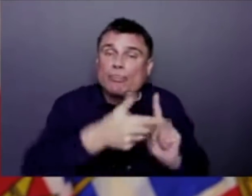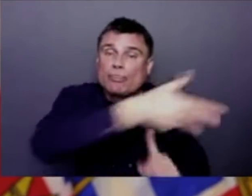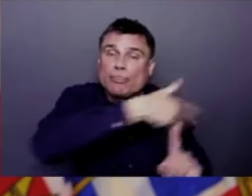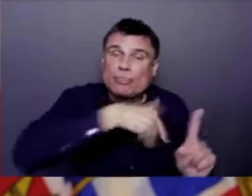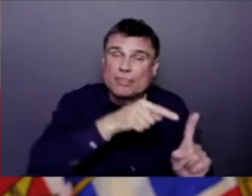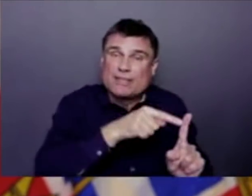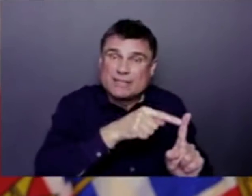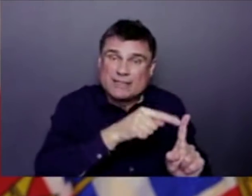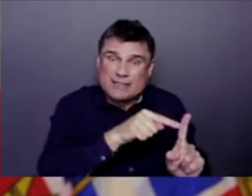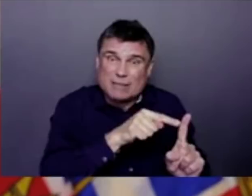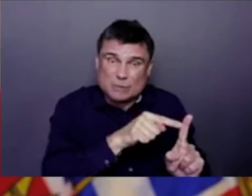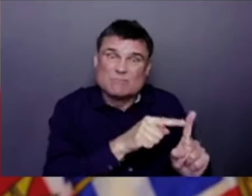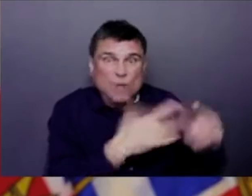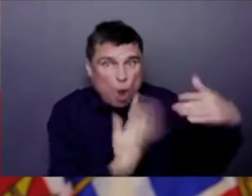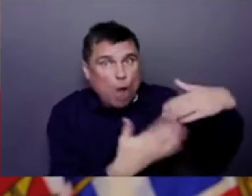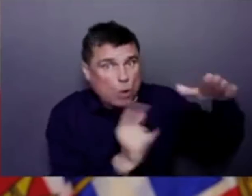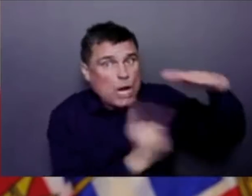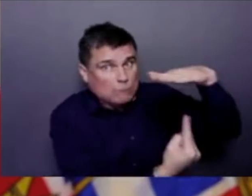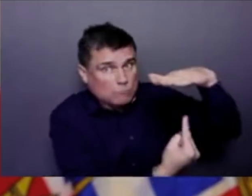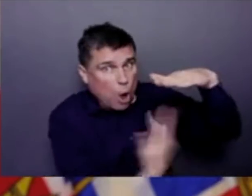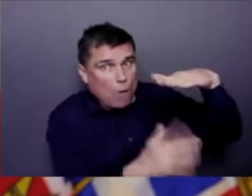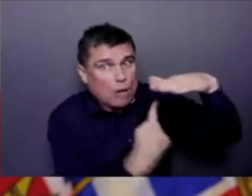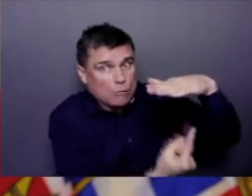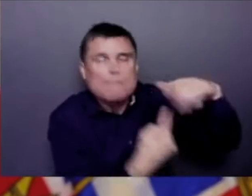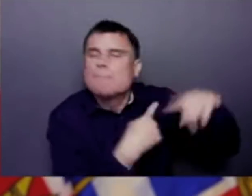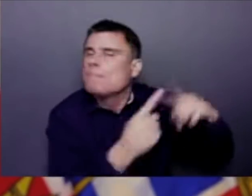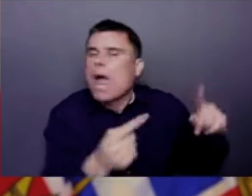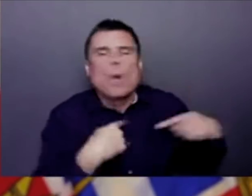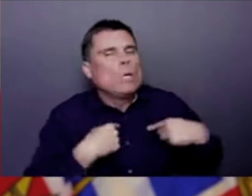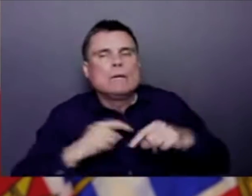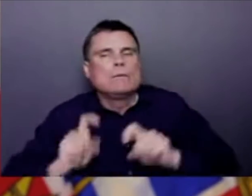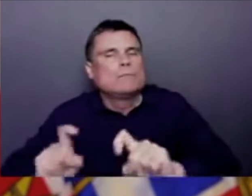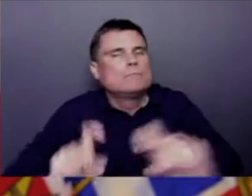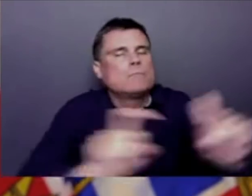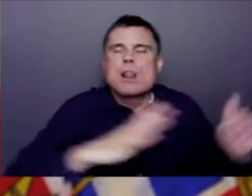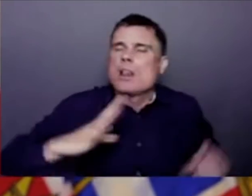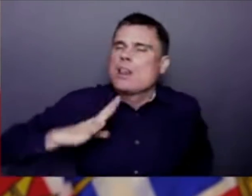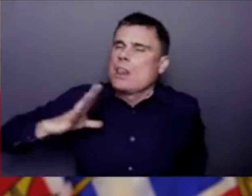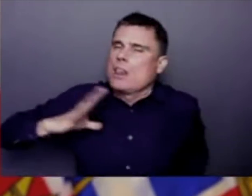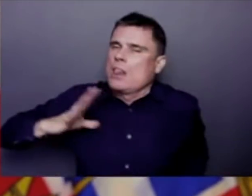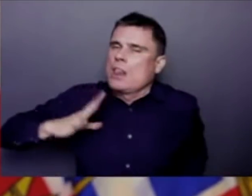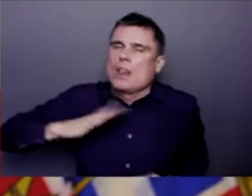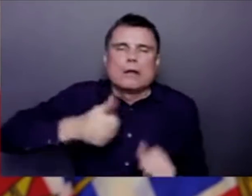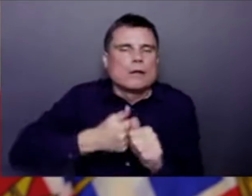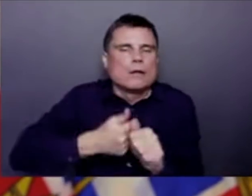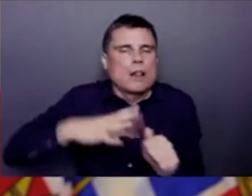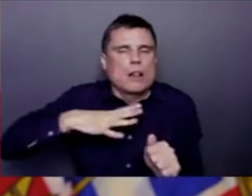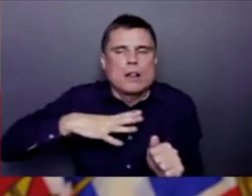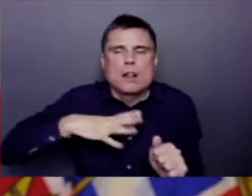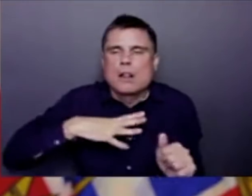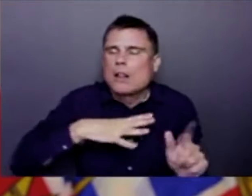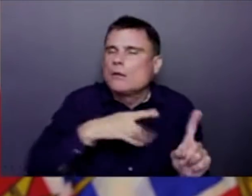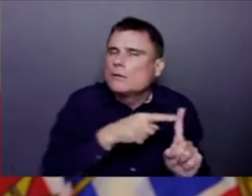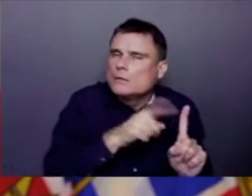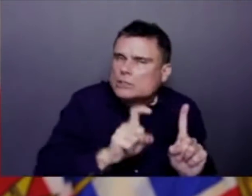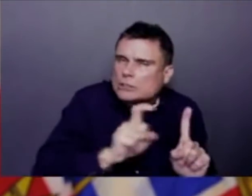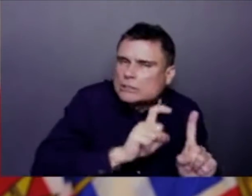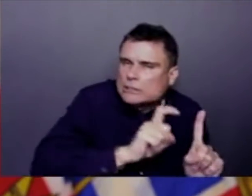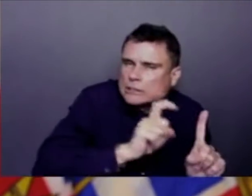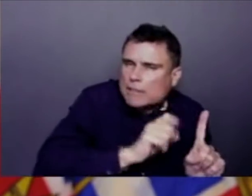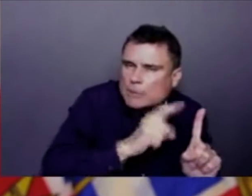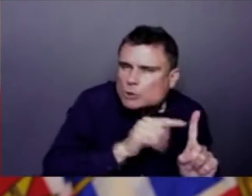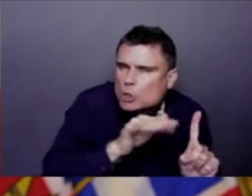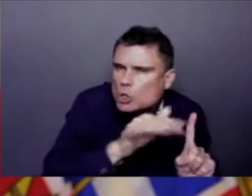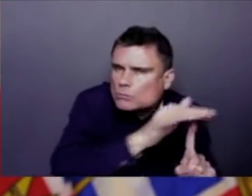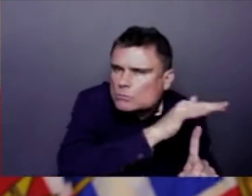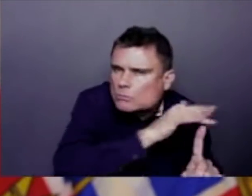about whether this virus can be transmitted or was transmitted to anybody here in BC. In addition, we have a number